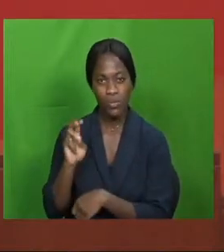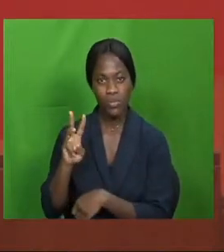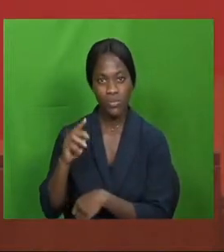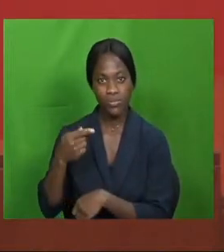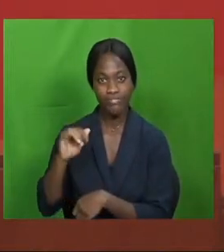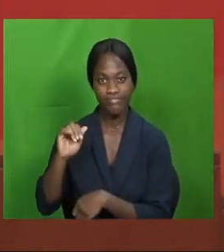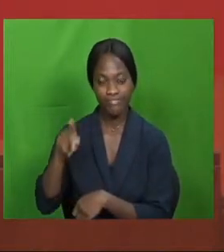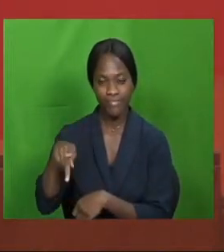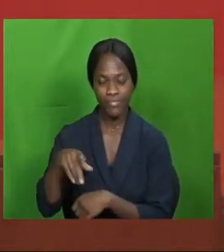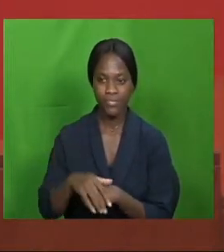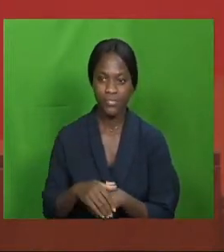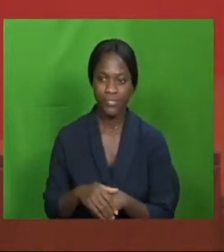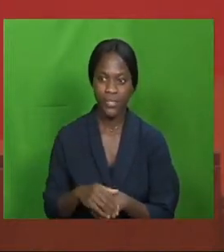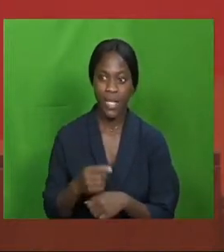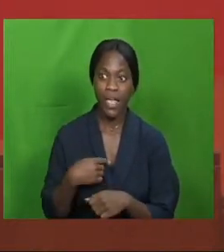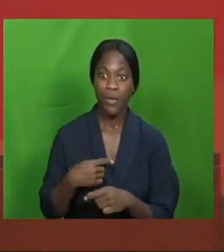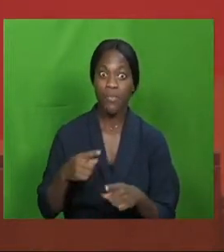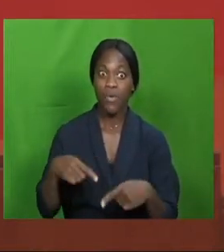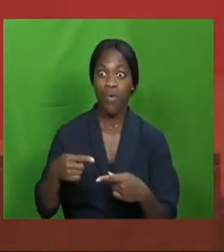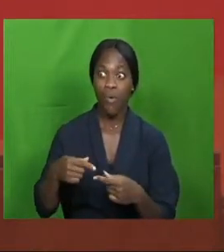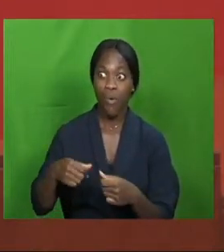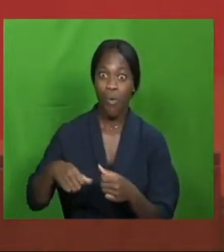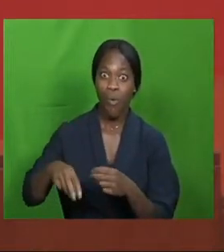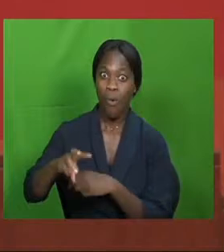And I went around the whole world with you,